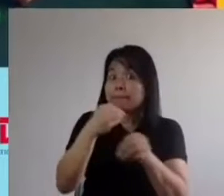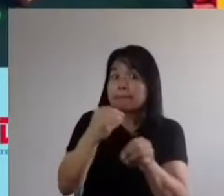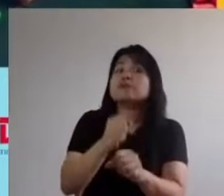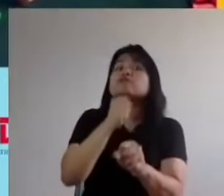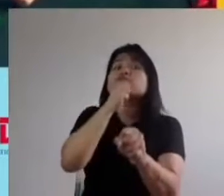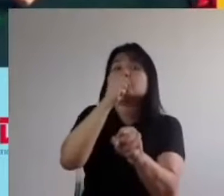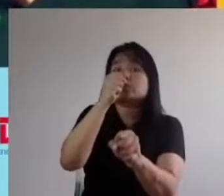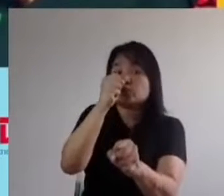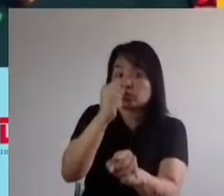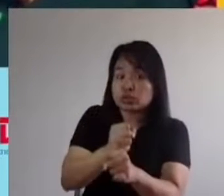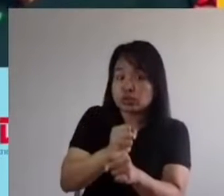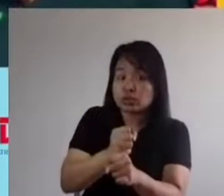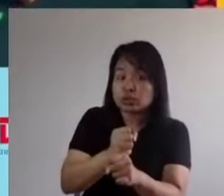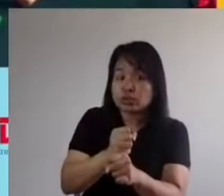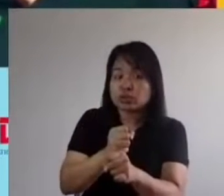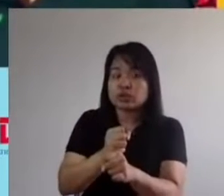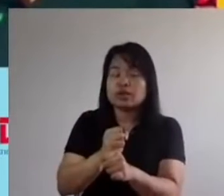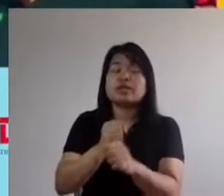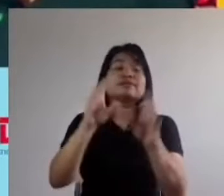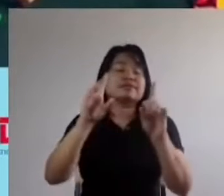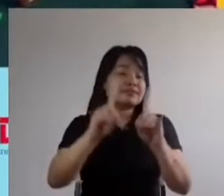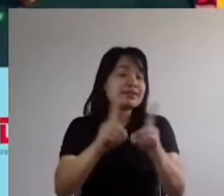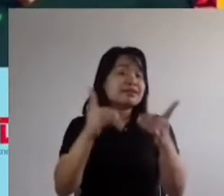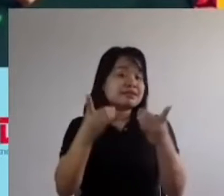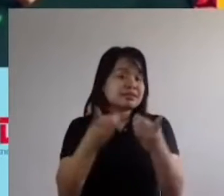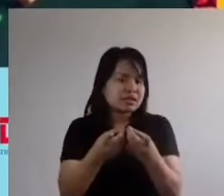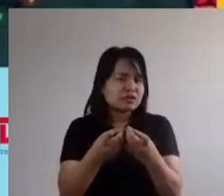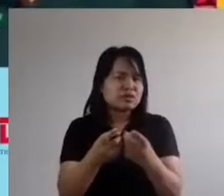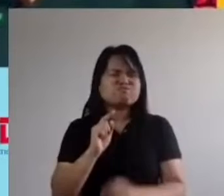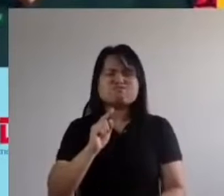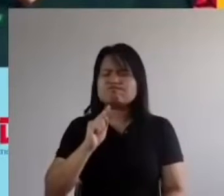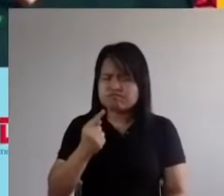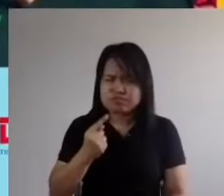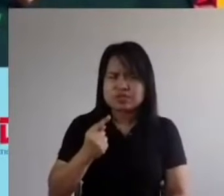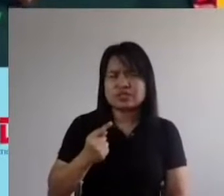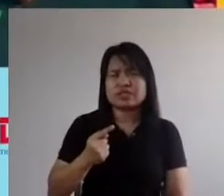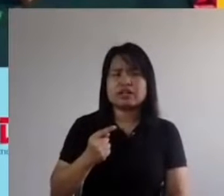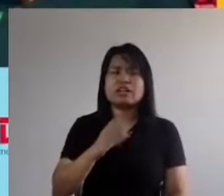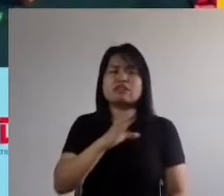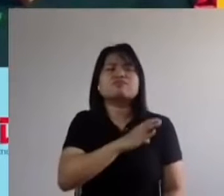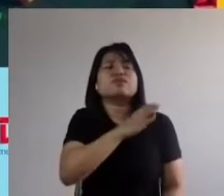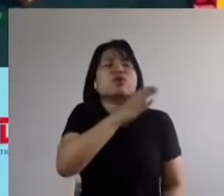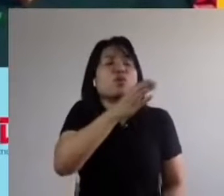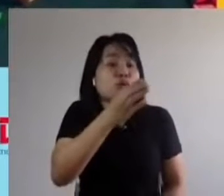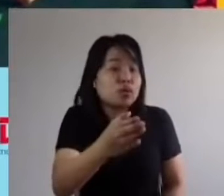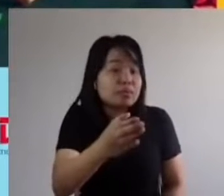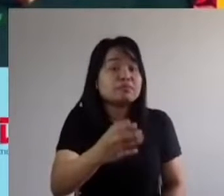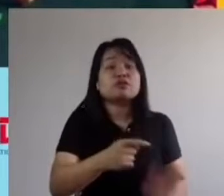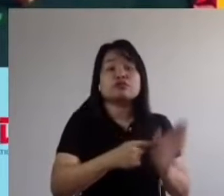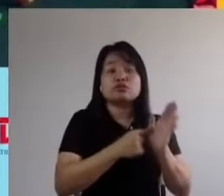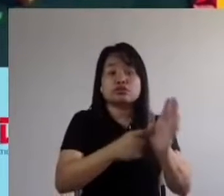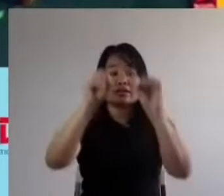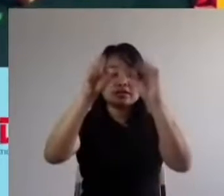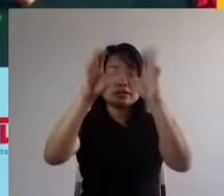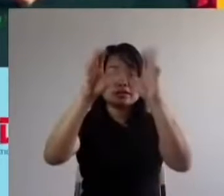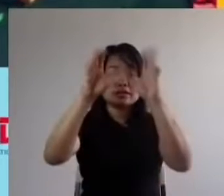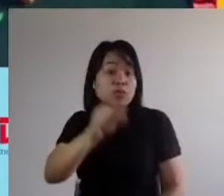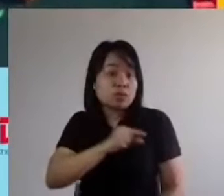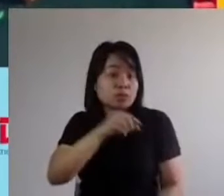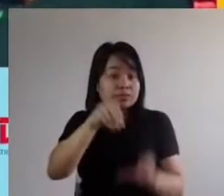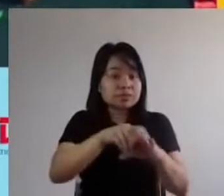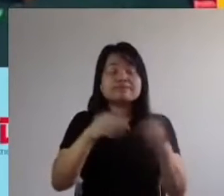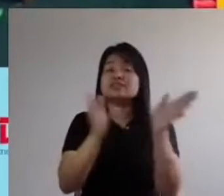the department is very serious in our commitment to uphold teacher quality in schools and